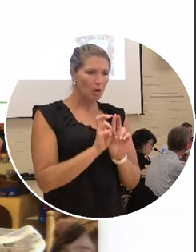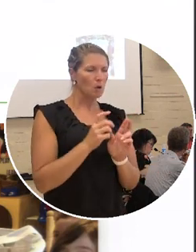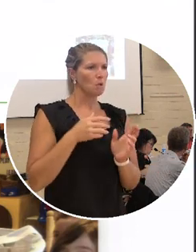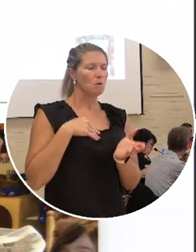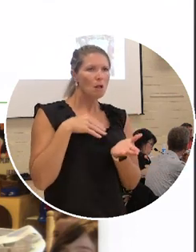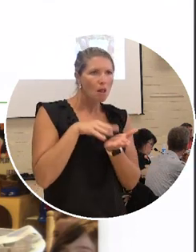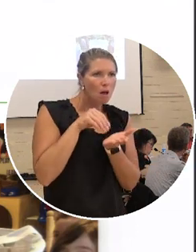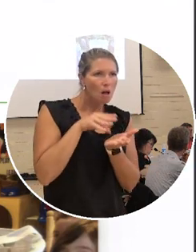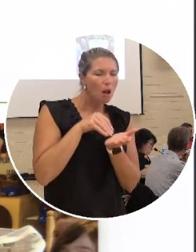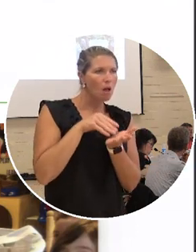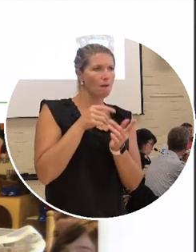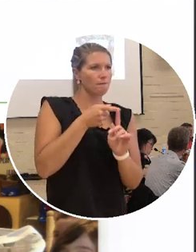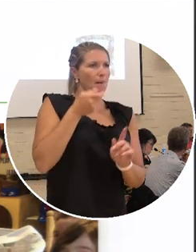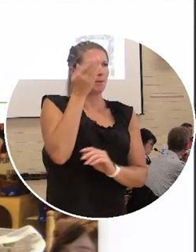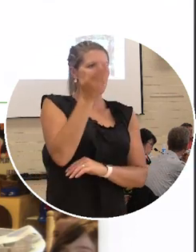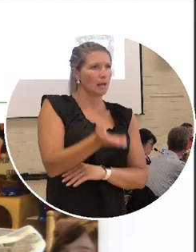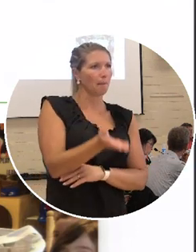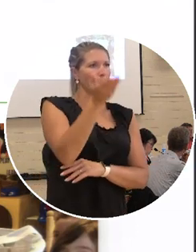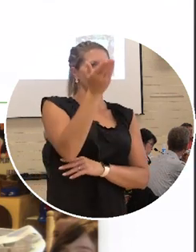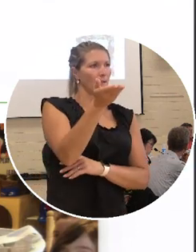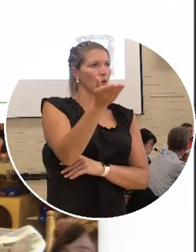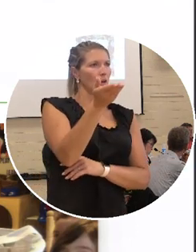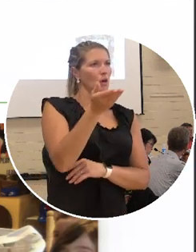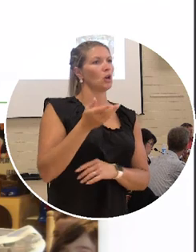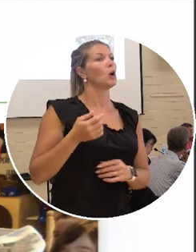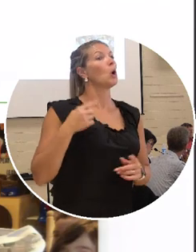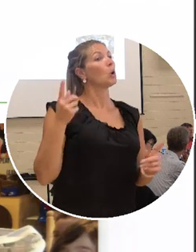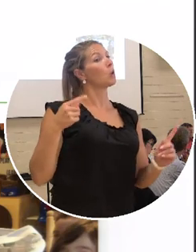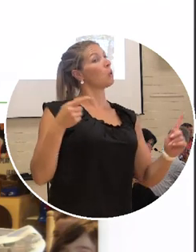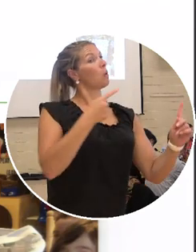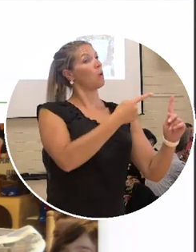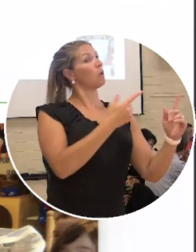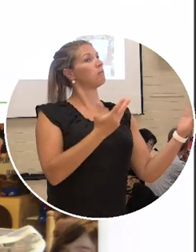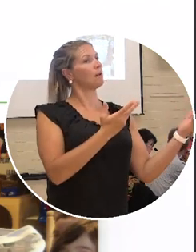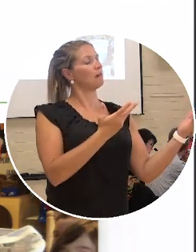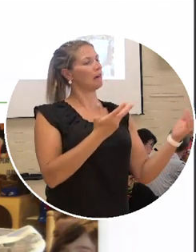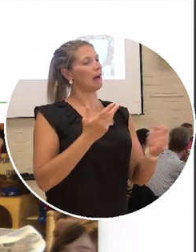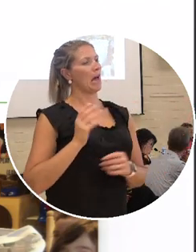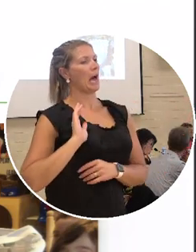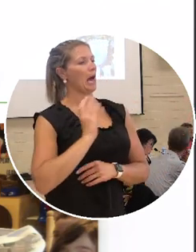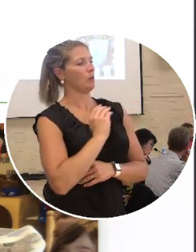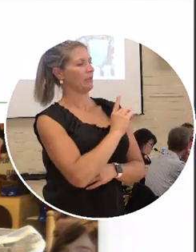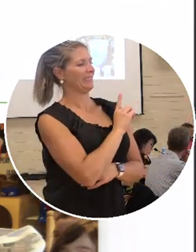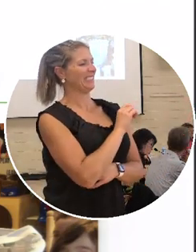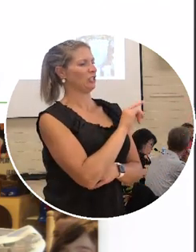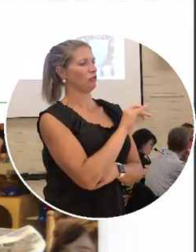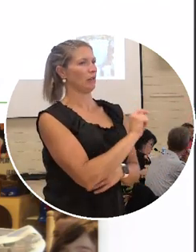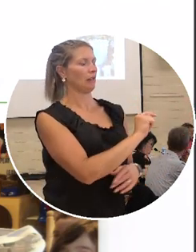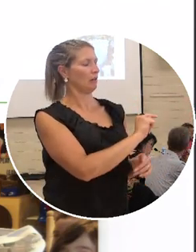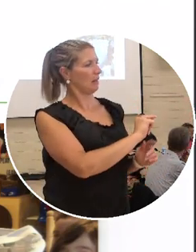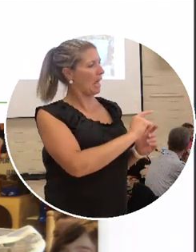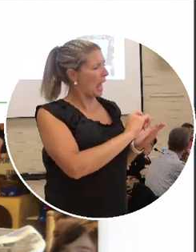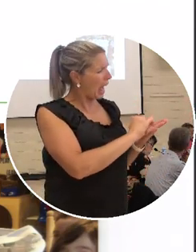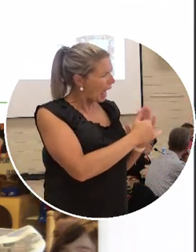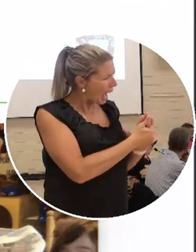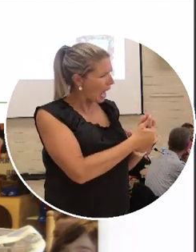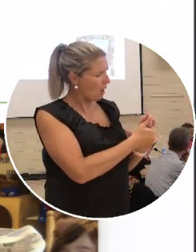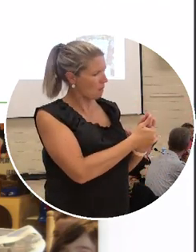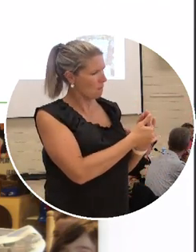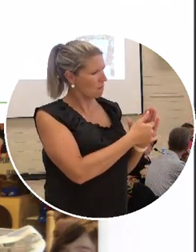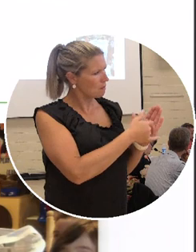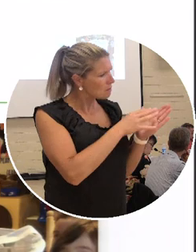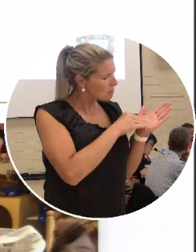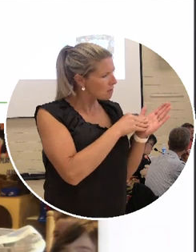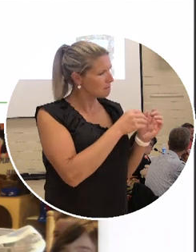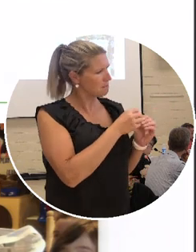unity of purpose or coherence around how we as a district, right from the top of the leadership down to the